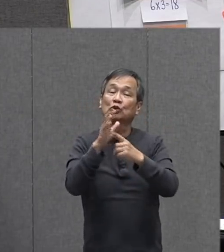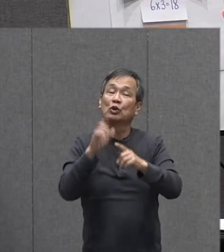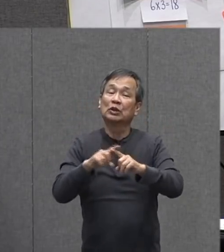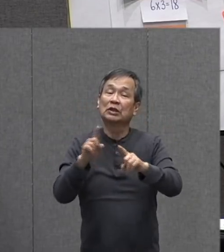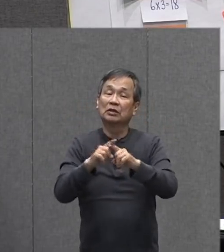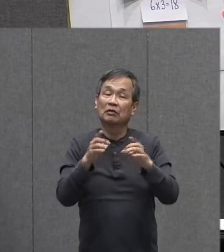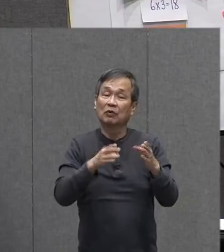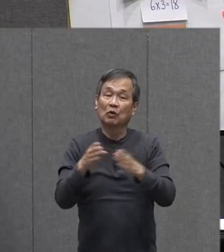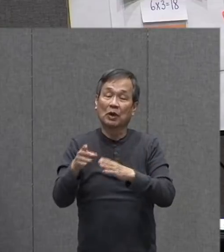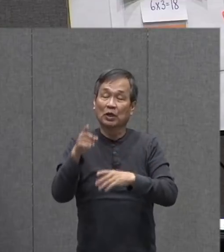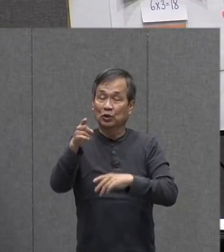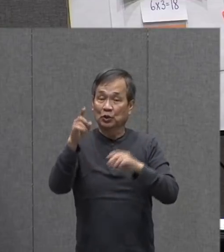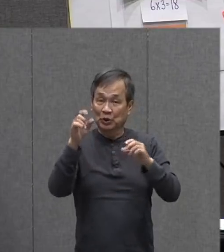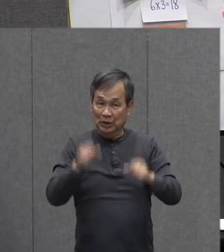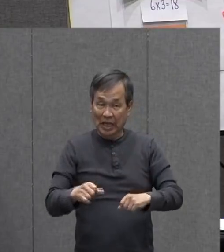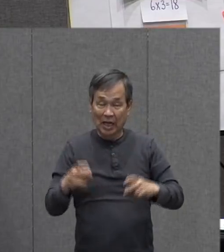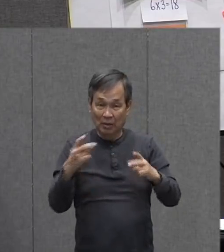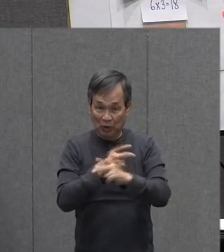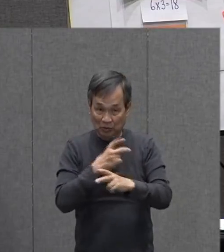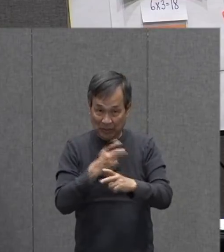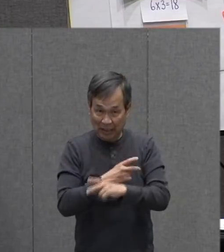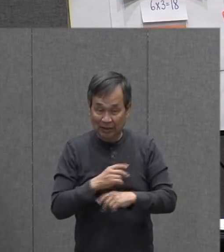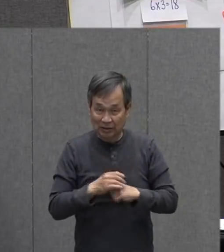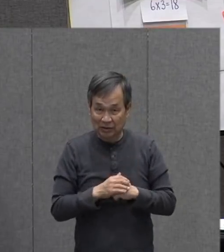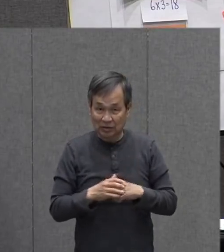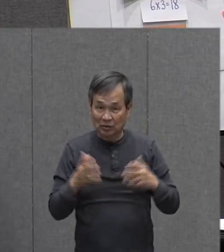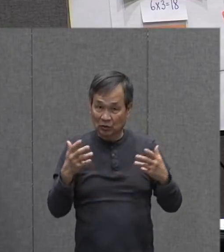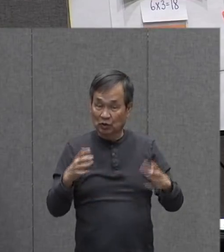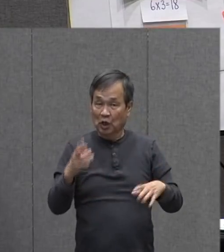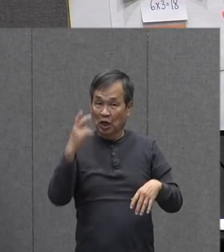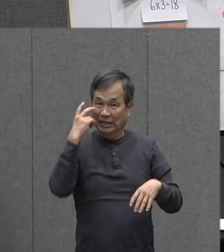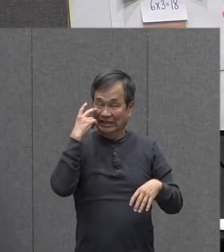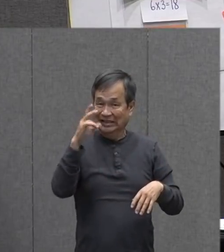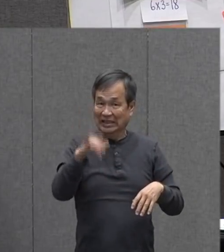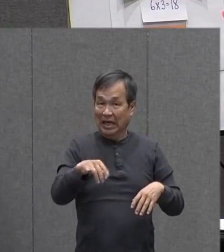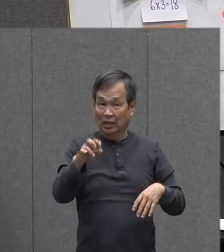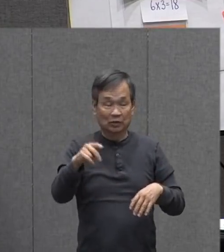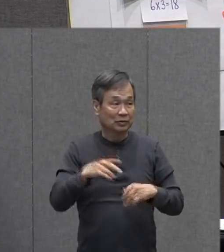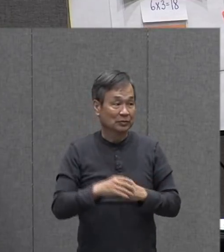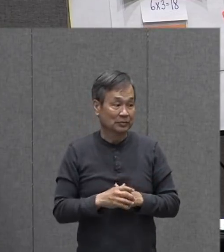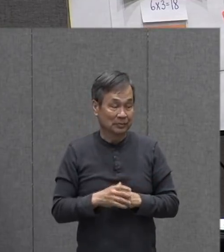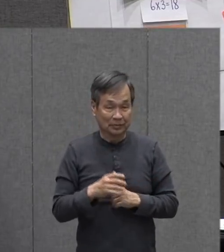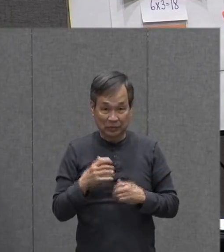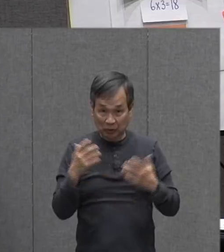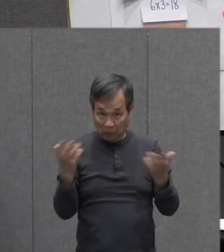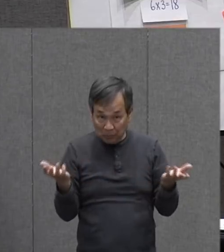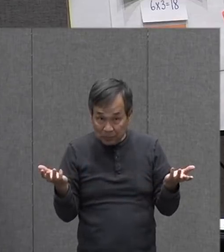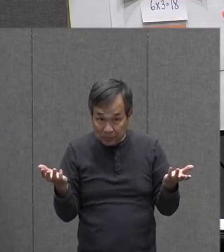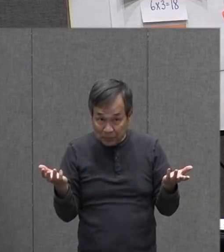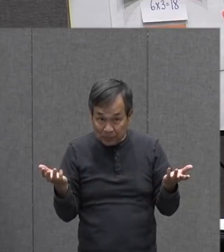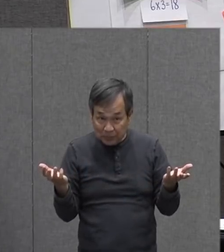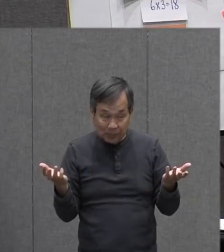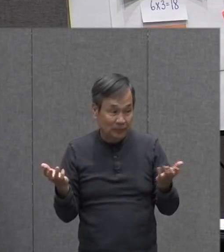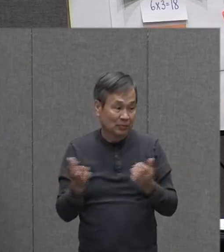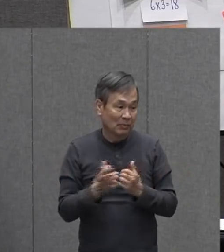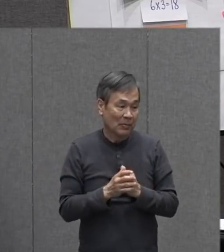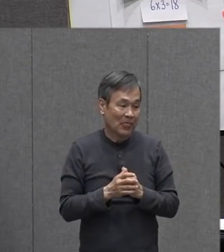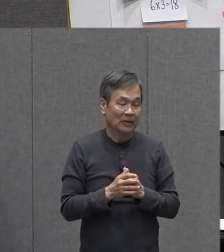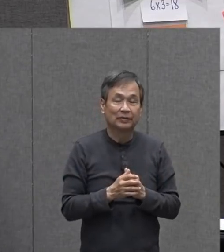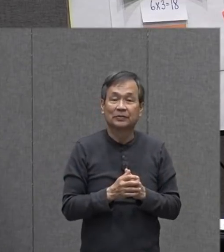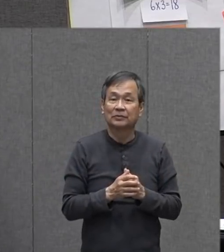bottles. See my picture? 4 bags with 3 bottles. How many bottles do